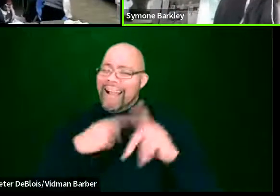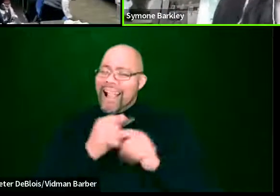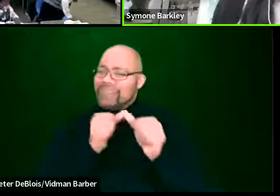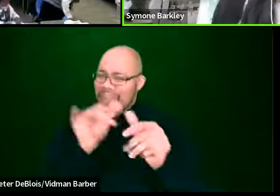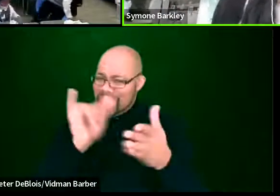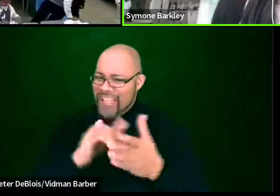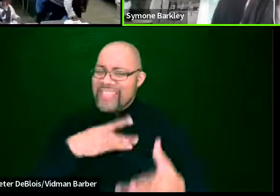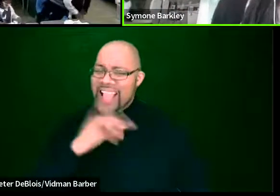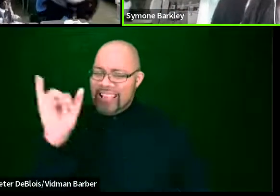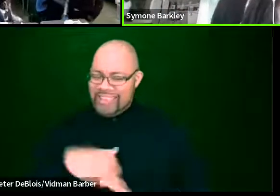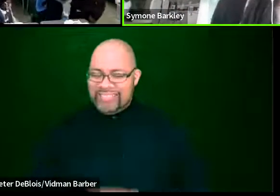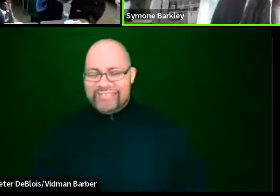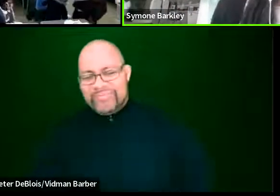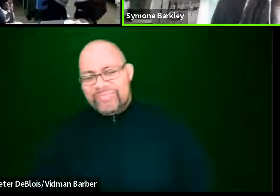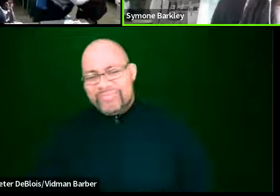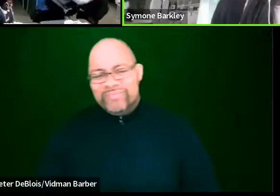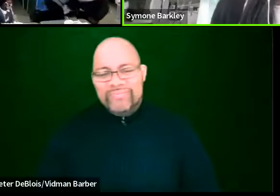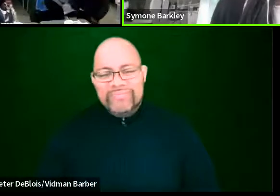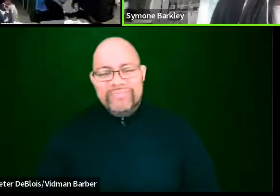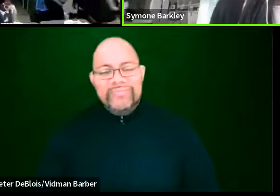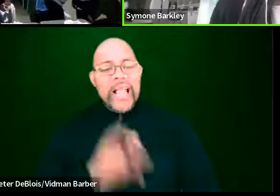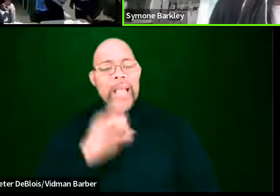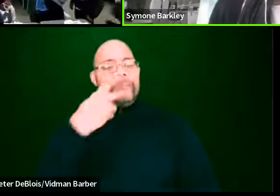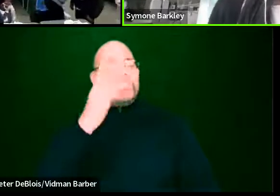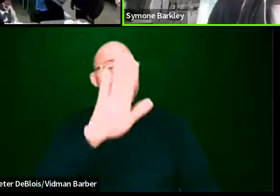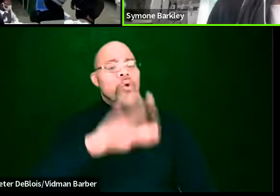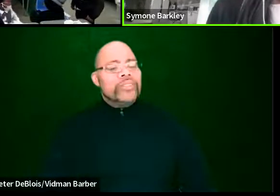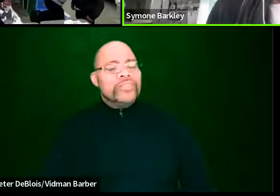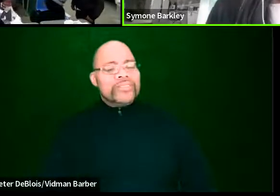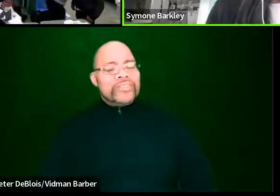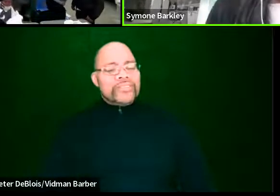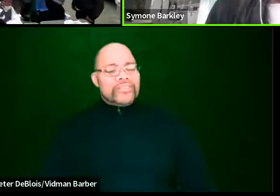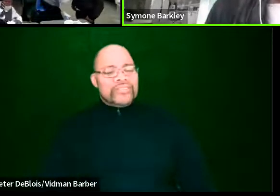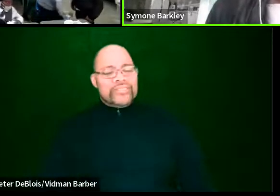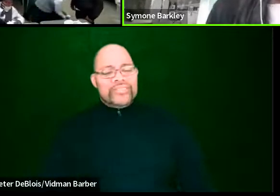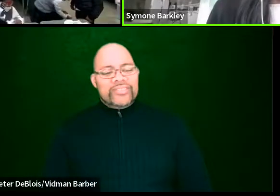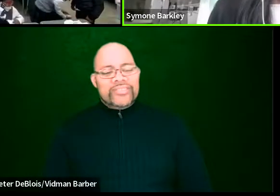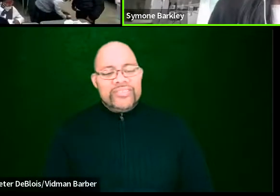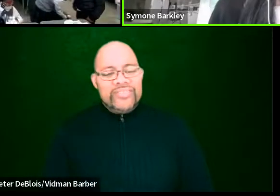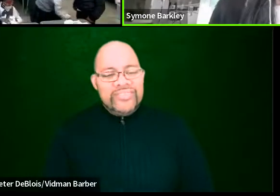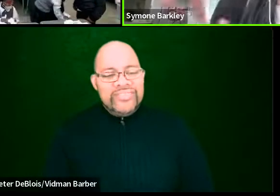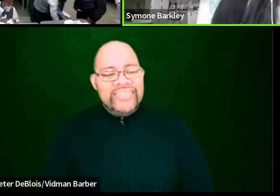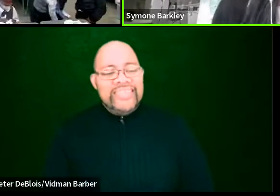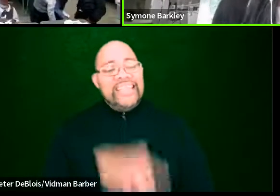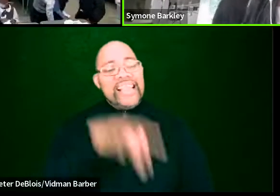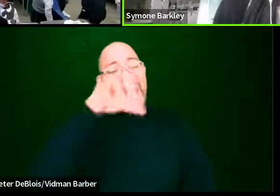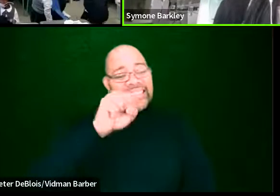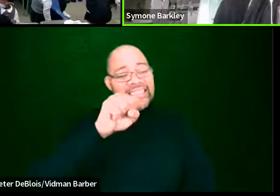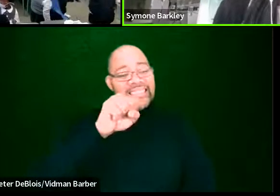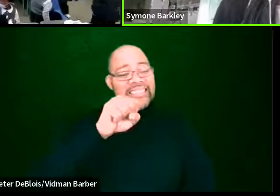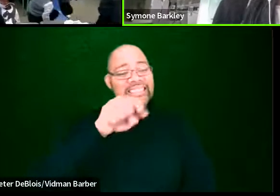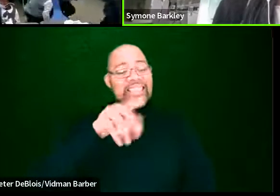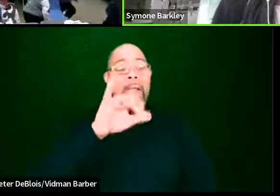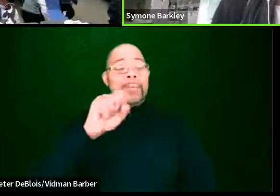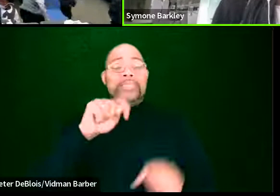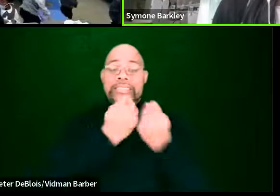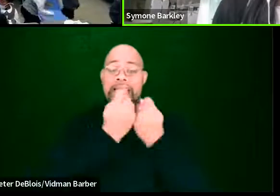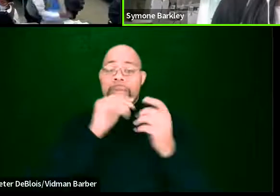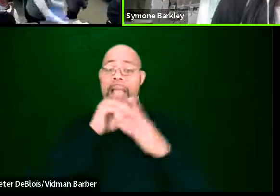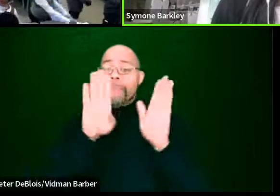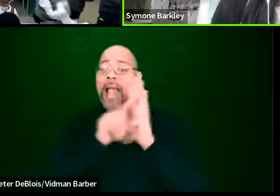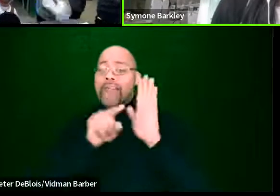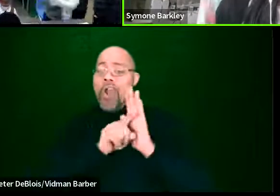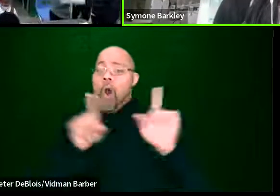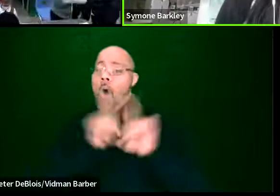Yes. Camille, let me see yours. I see yours. Oh yes, y'all. The BIMS team is in the background